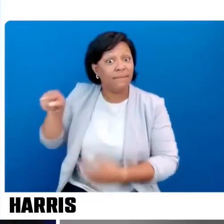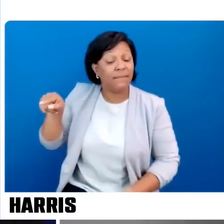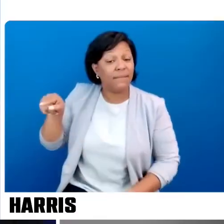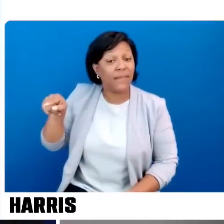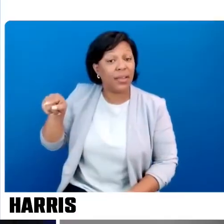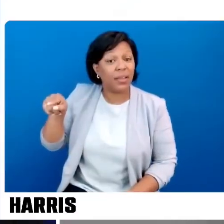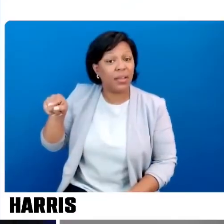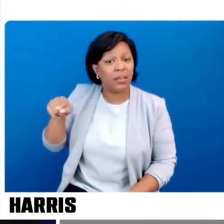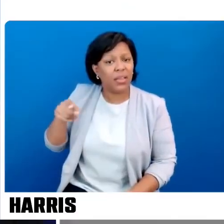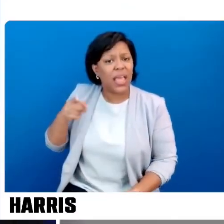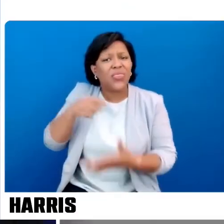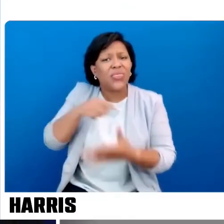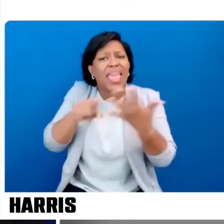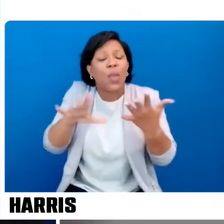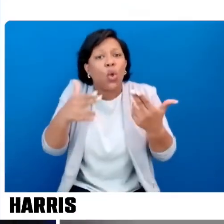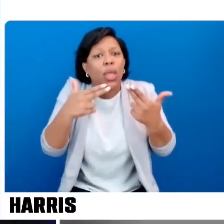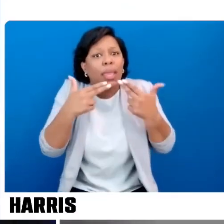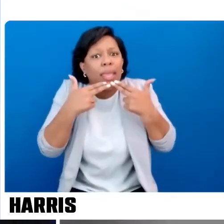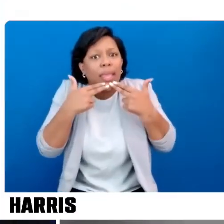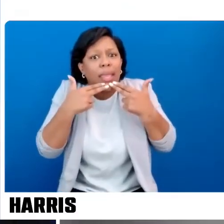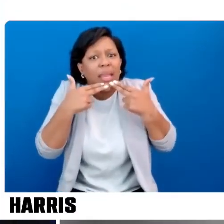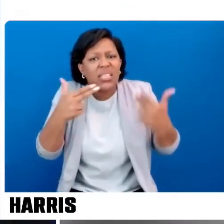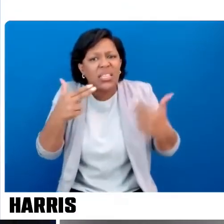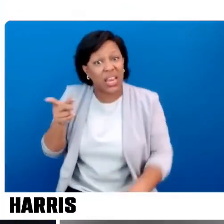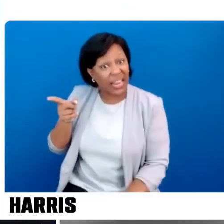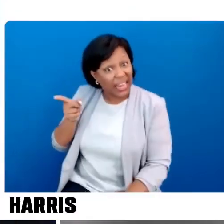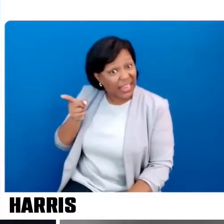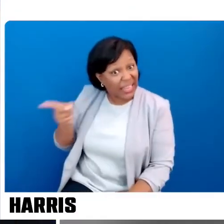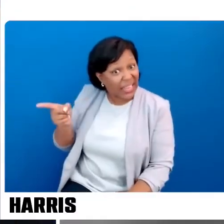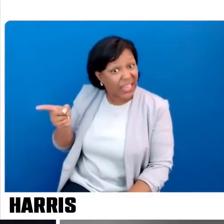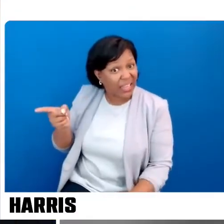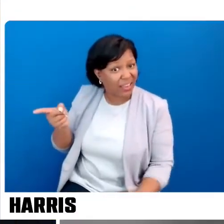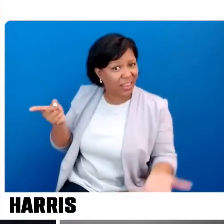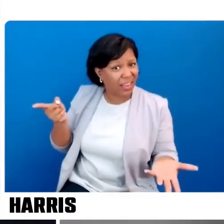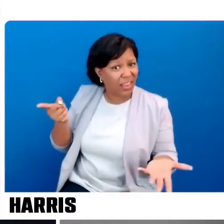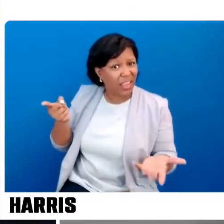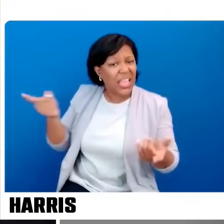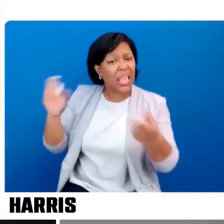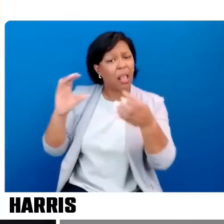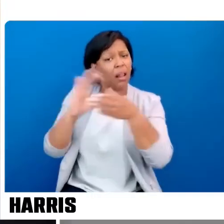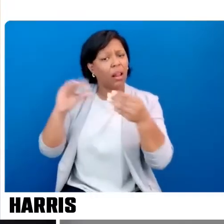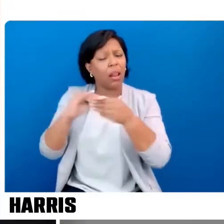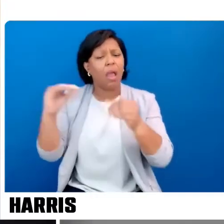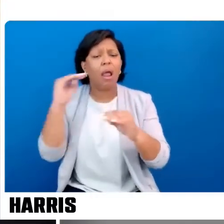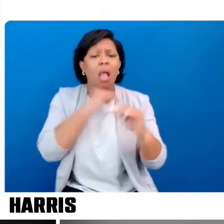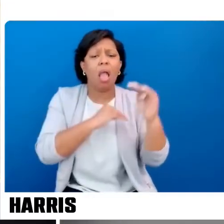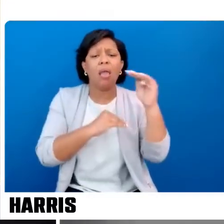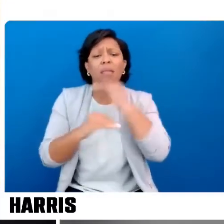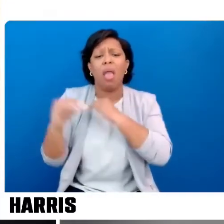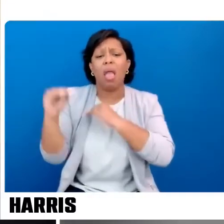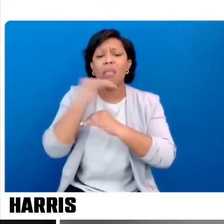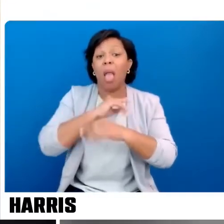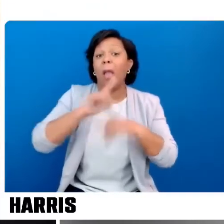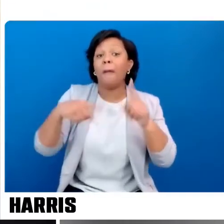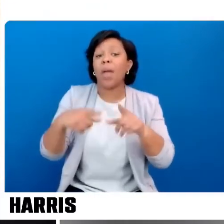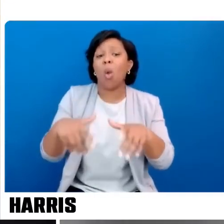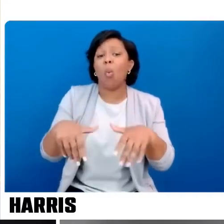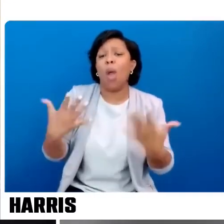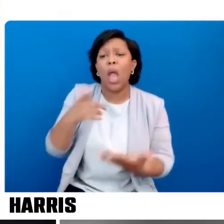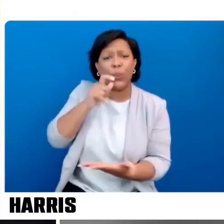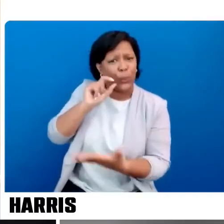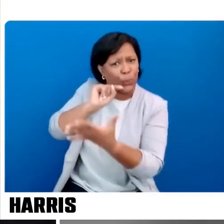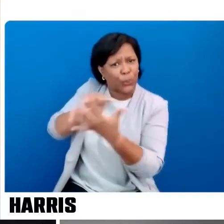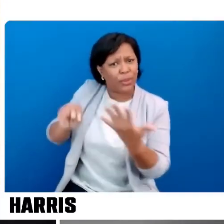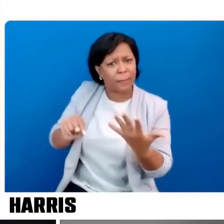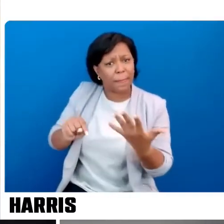black president of the United States. And I think the American people want better than that, want